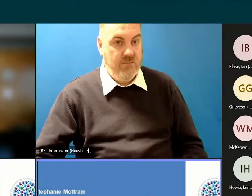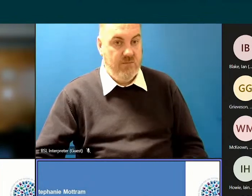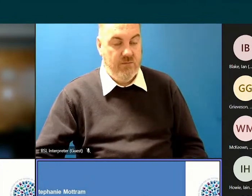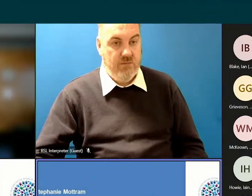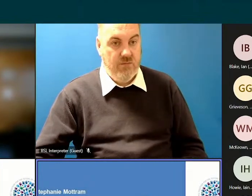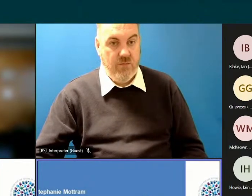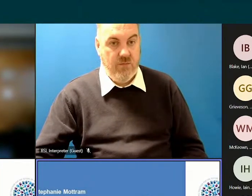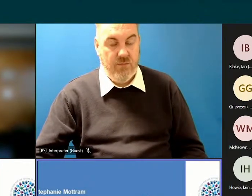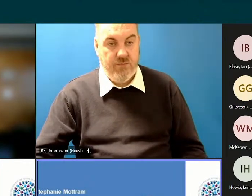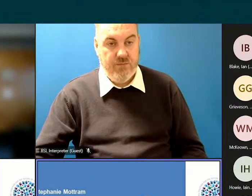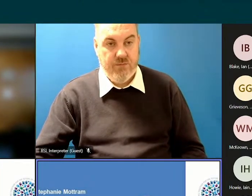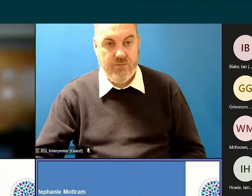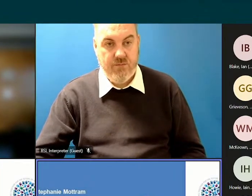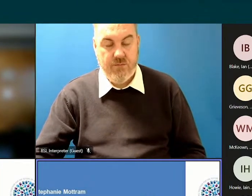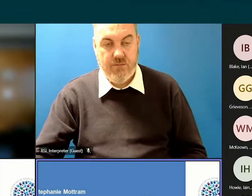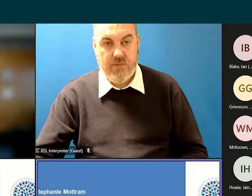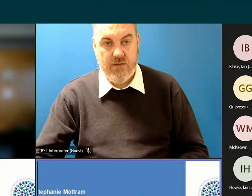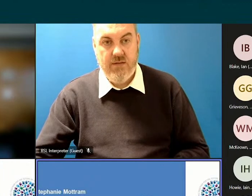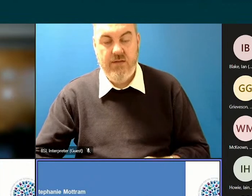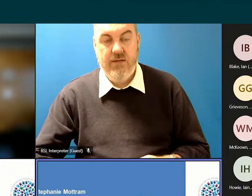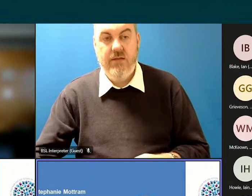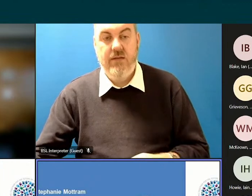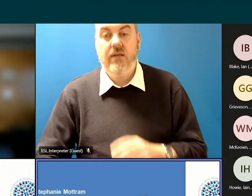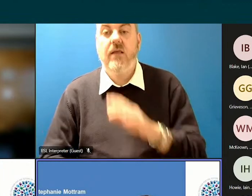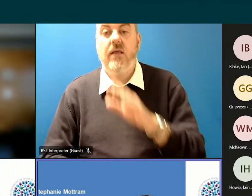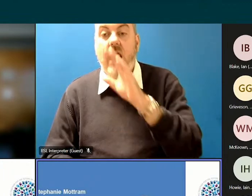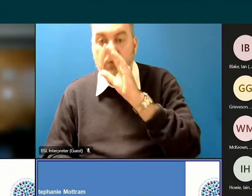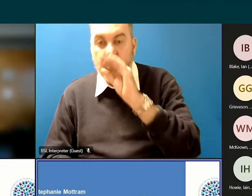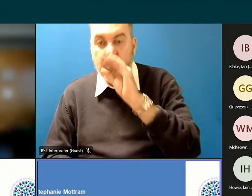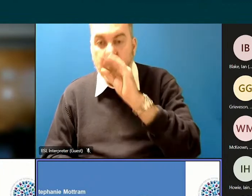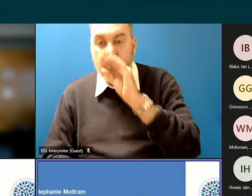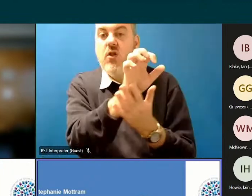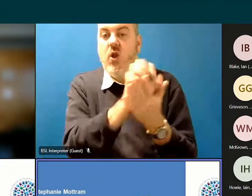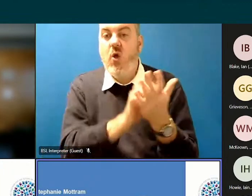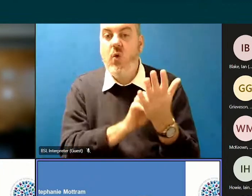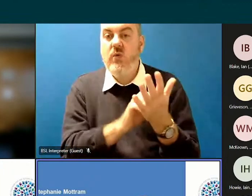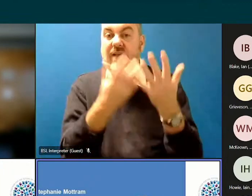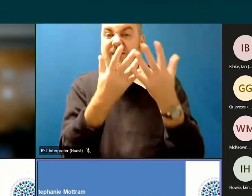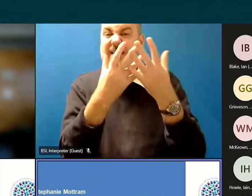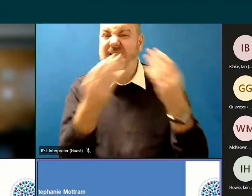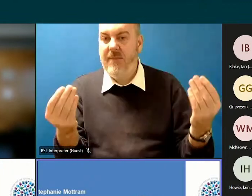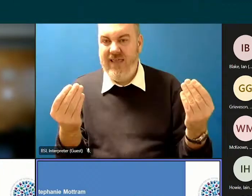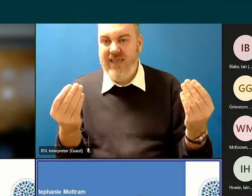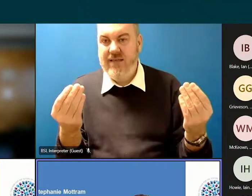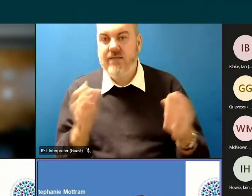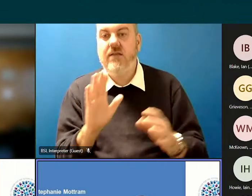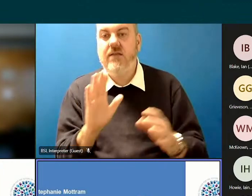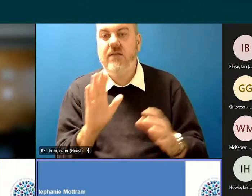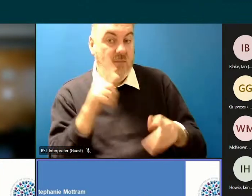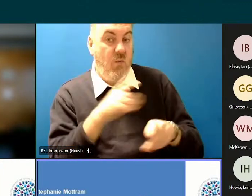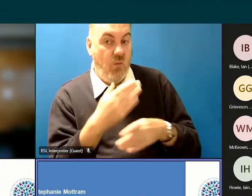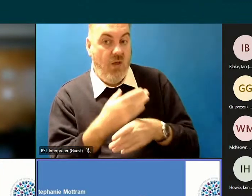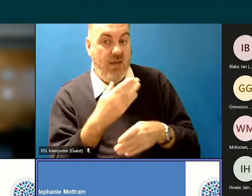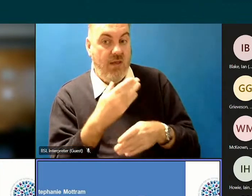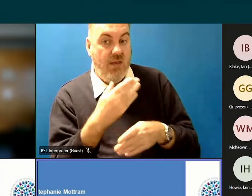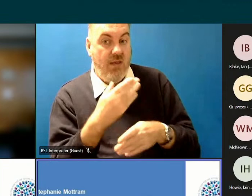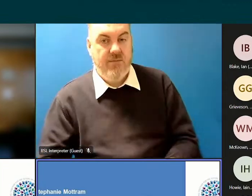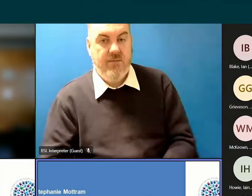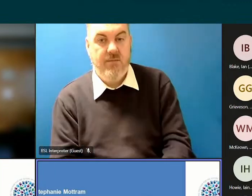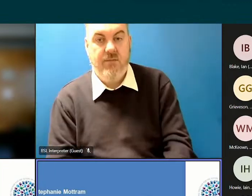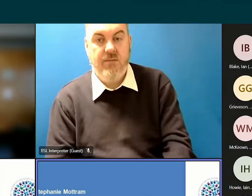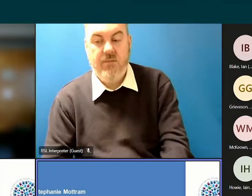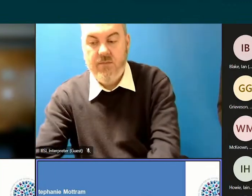they have a bit of flexibility in terms of their rotas to be able to utilise their care and support staff. And that might